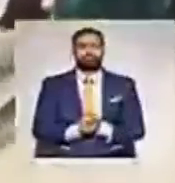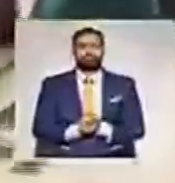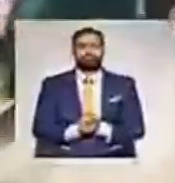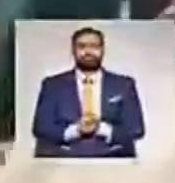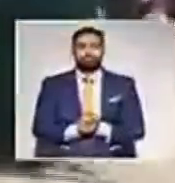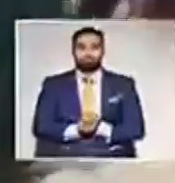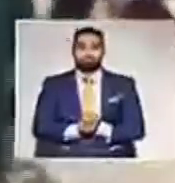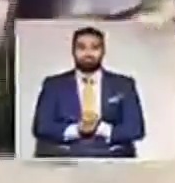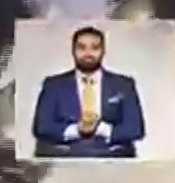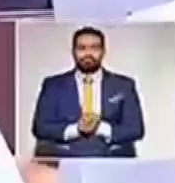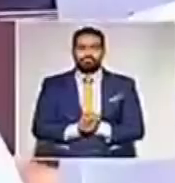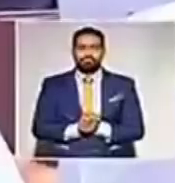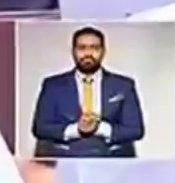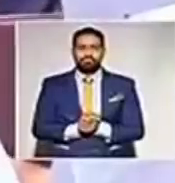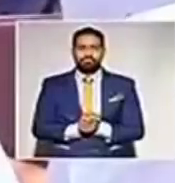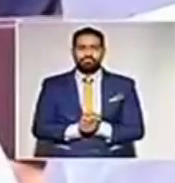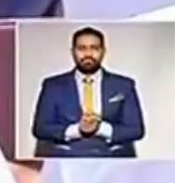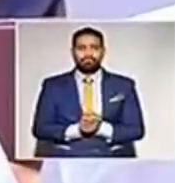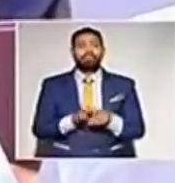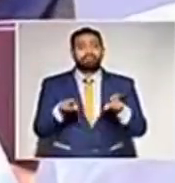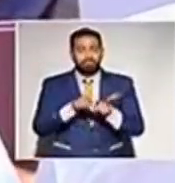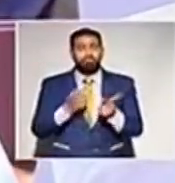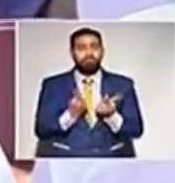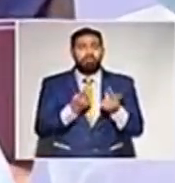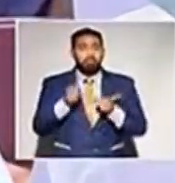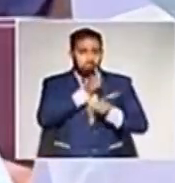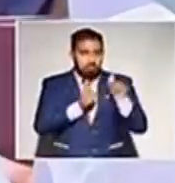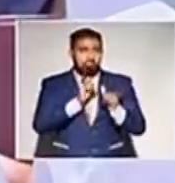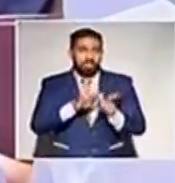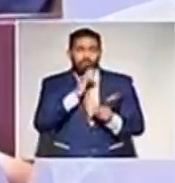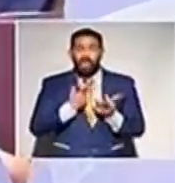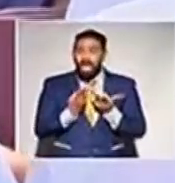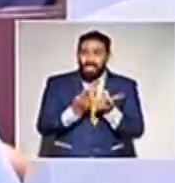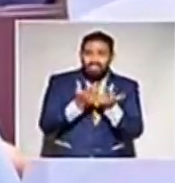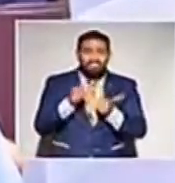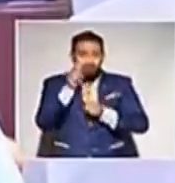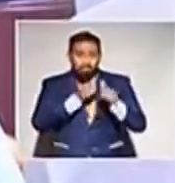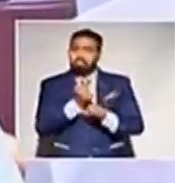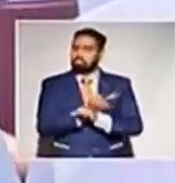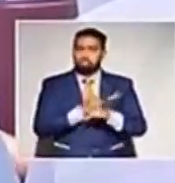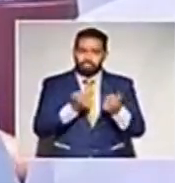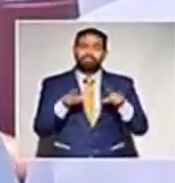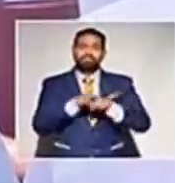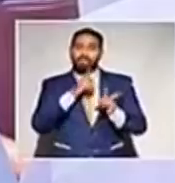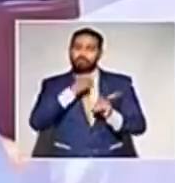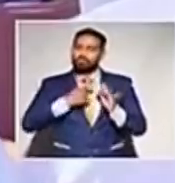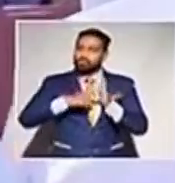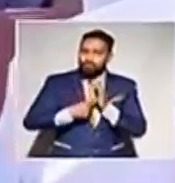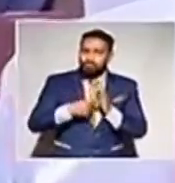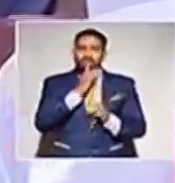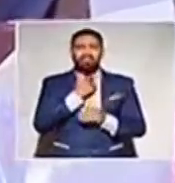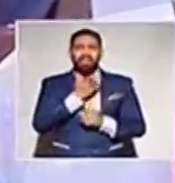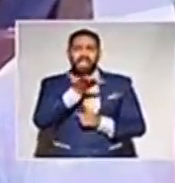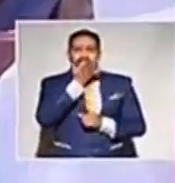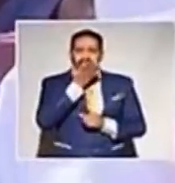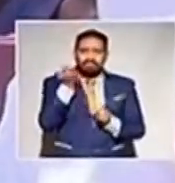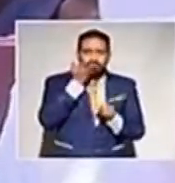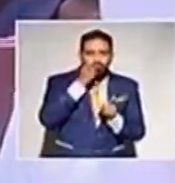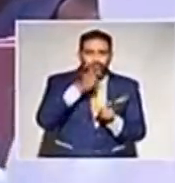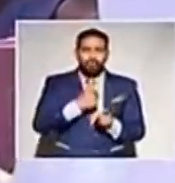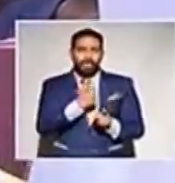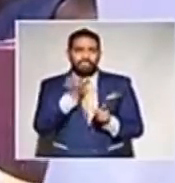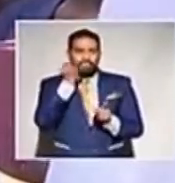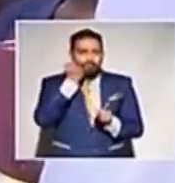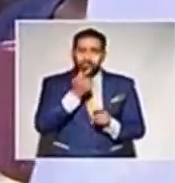There is a shortage of medicines required for emergency treatment, medical treatment, diabetic patients and those with heart ailments. There is a shortage of